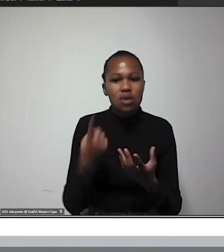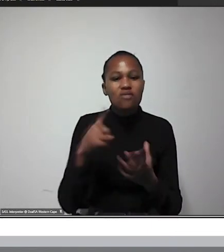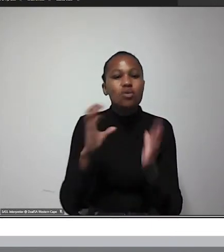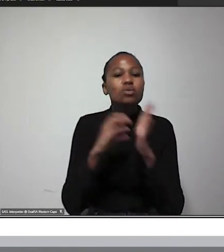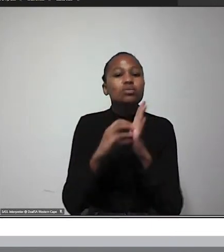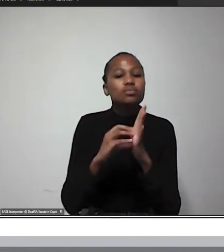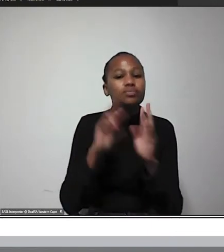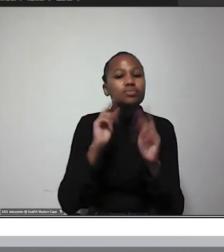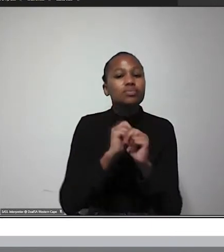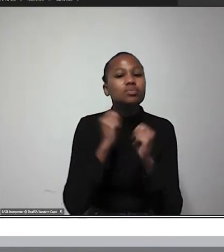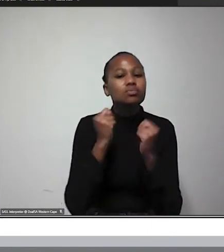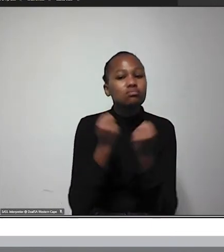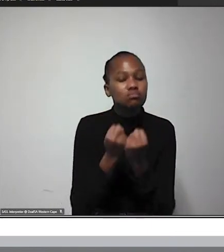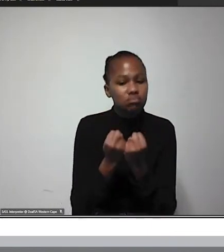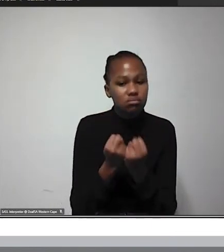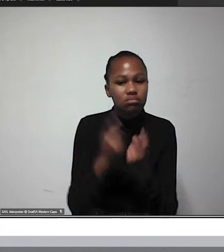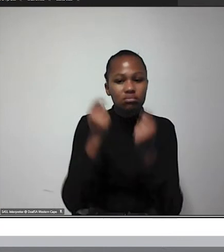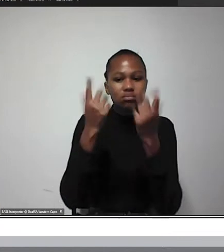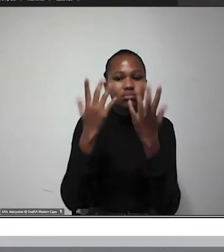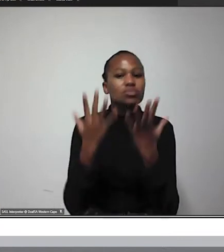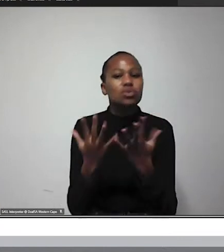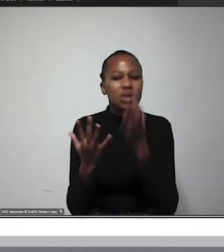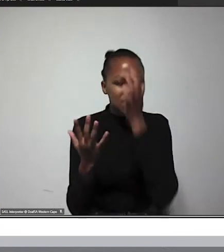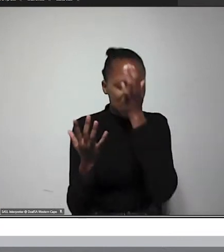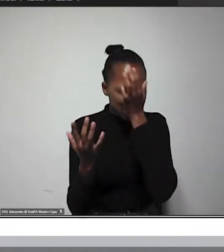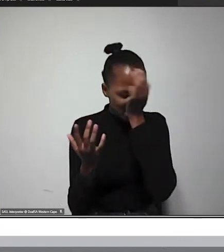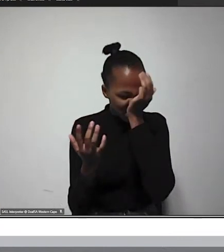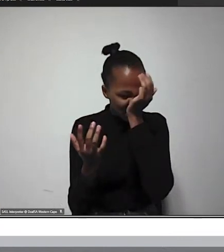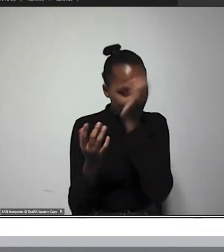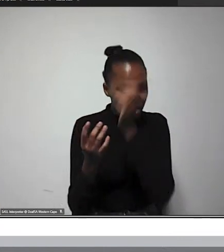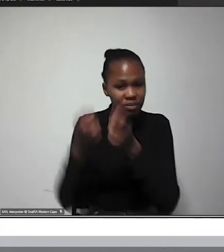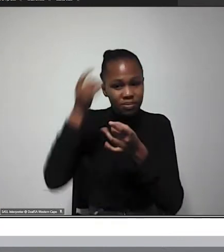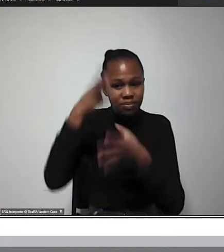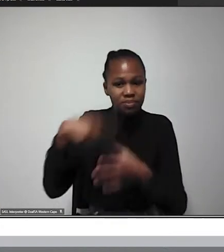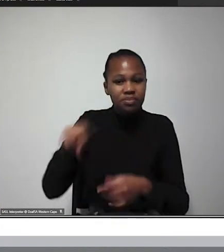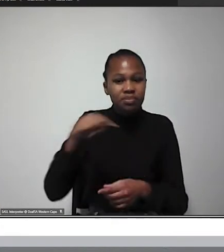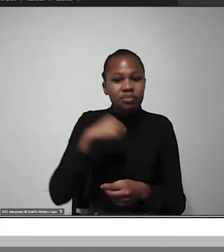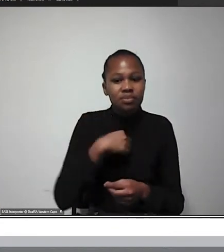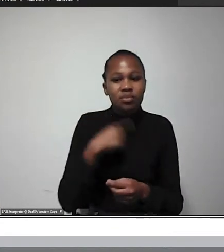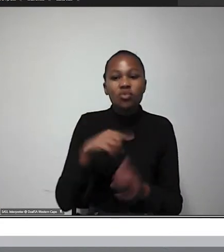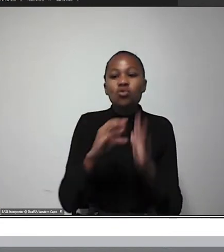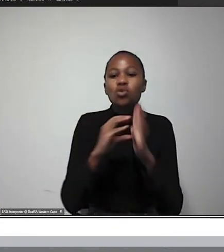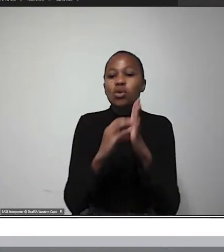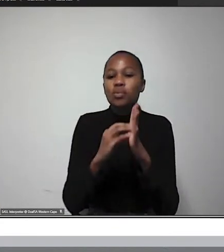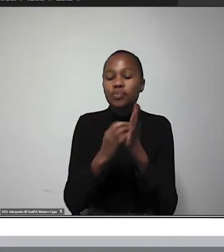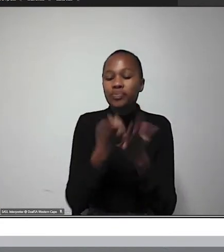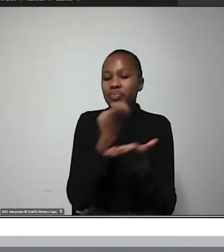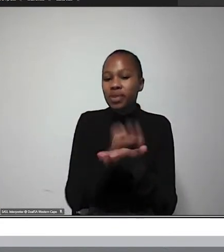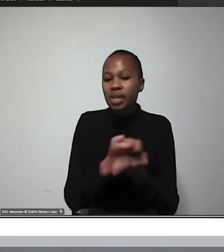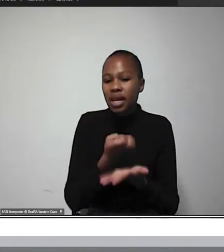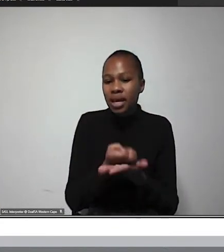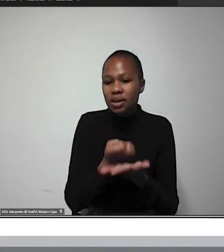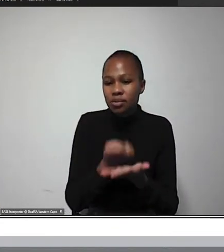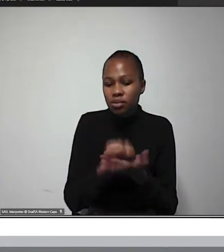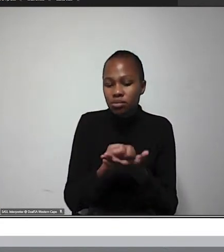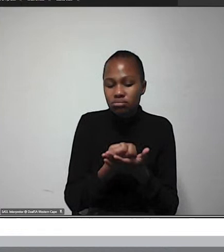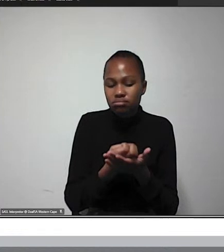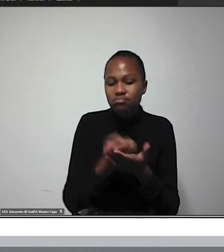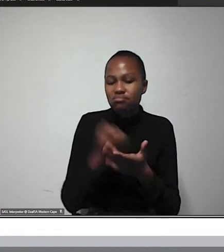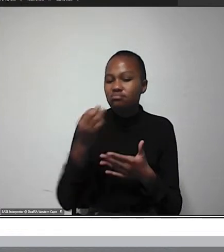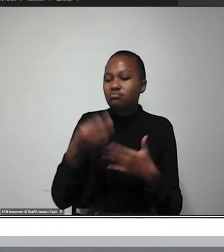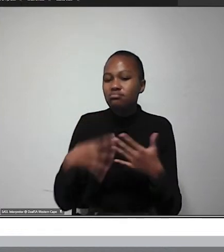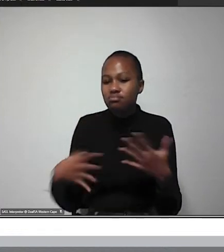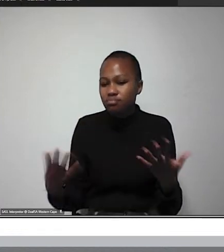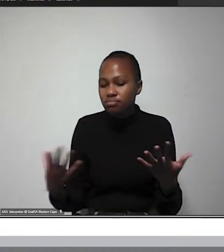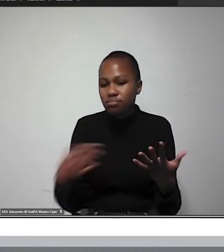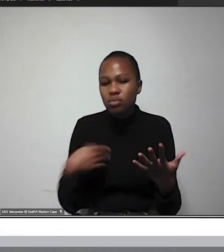National Treasury annually comes and briefs us on, for example, the economic outlook, etc. And we've